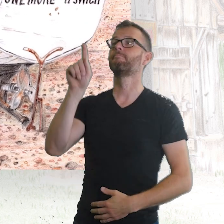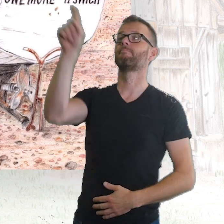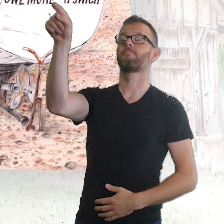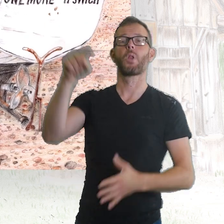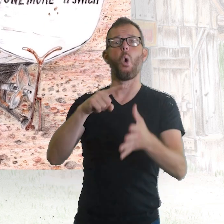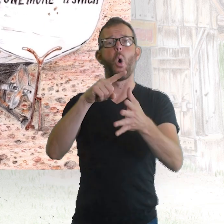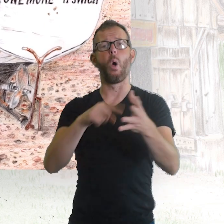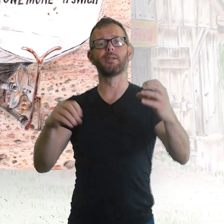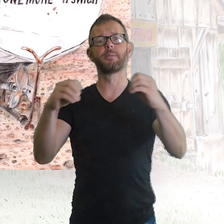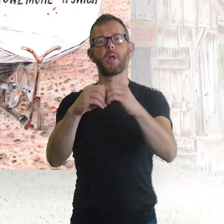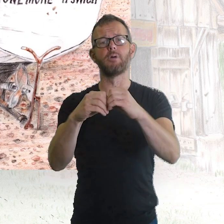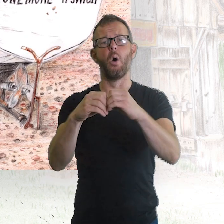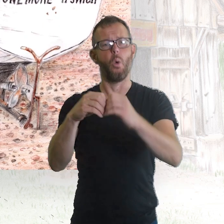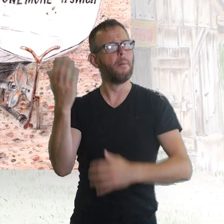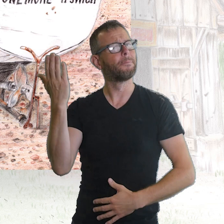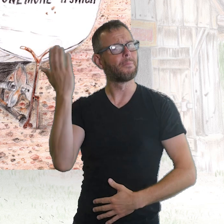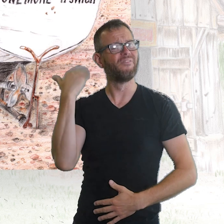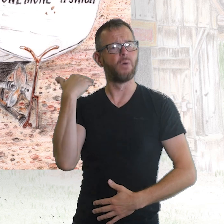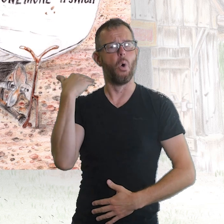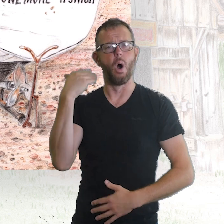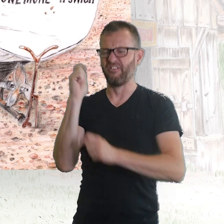Aldborough was once a remote fishing village.